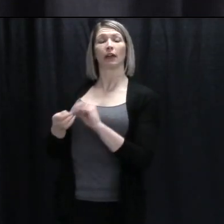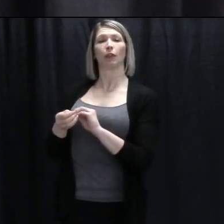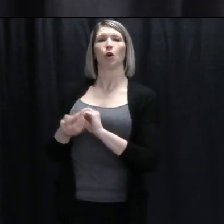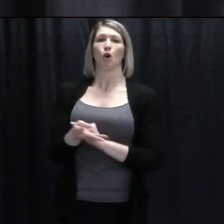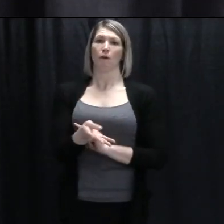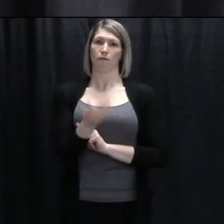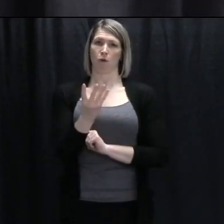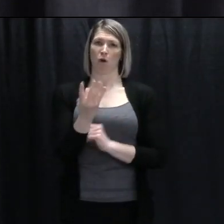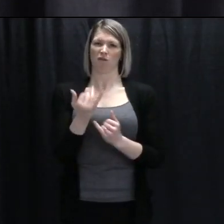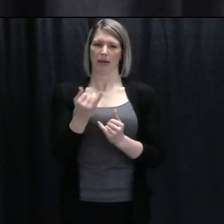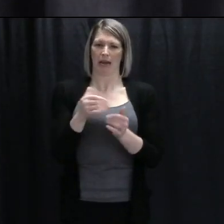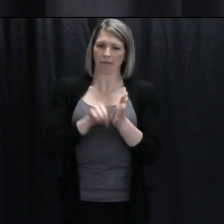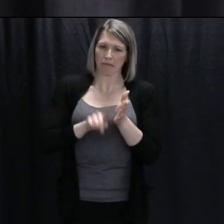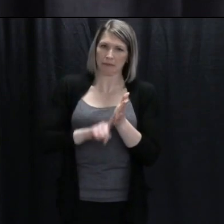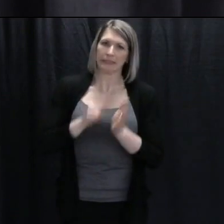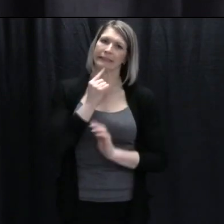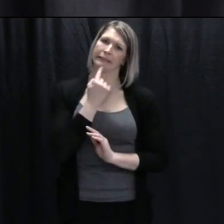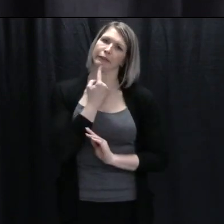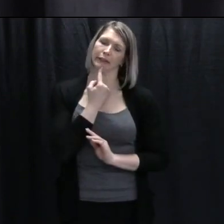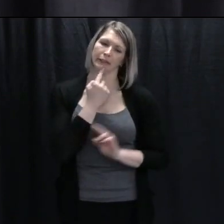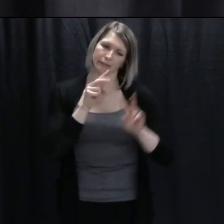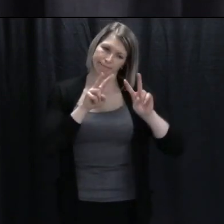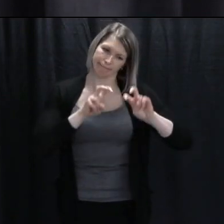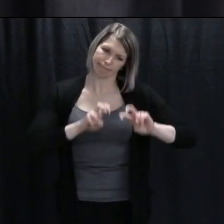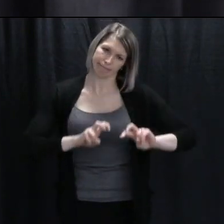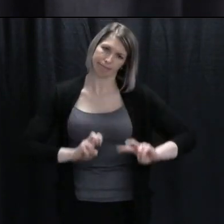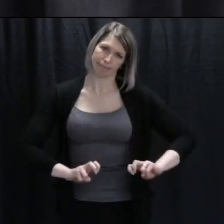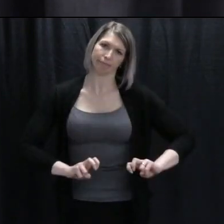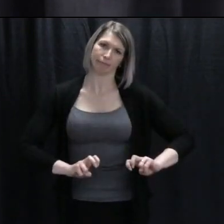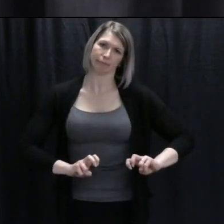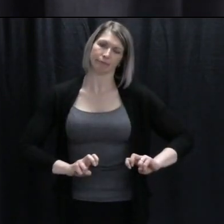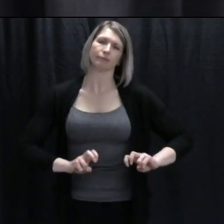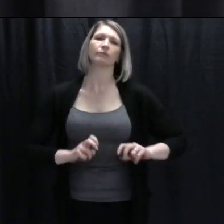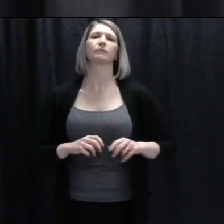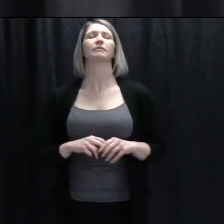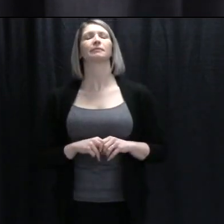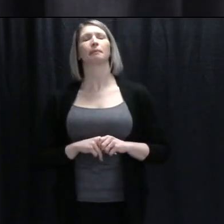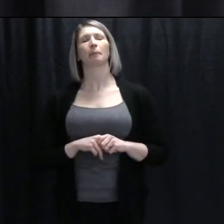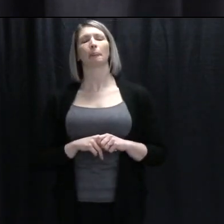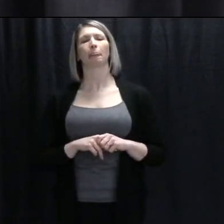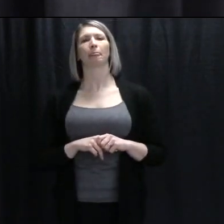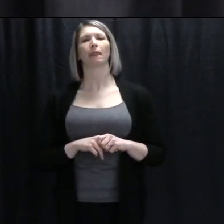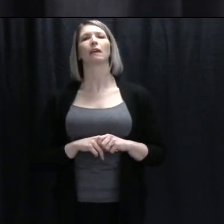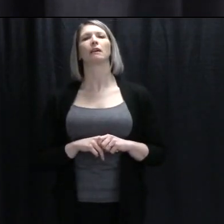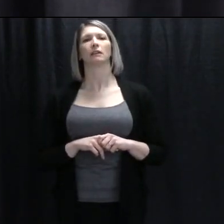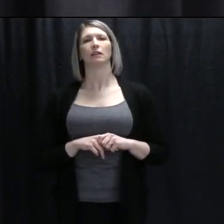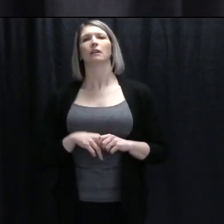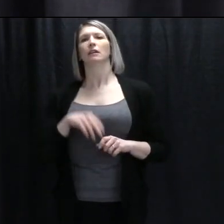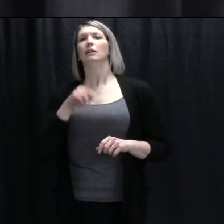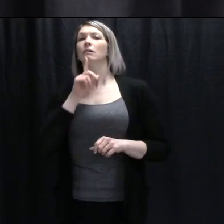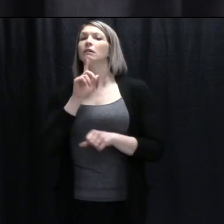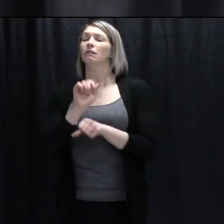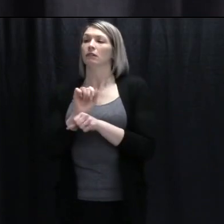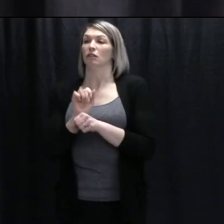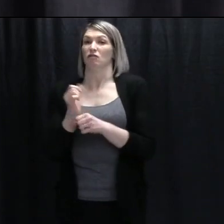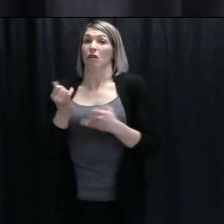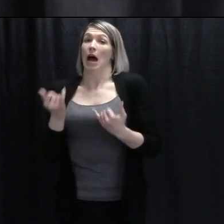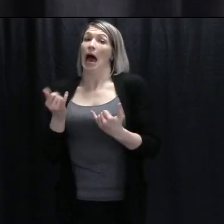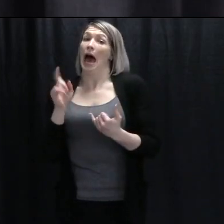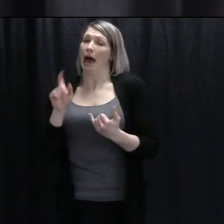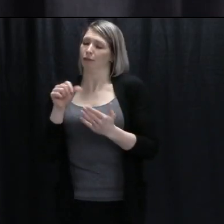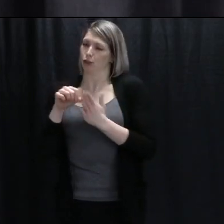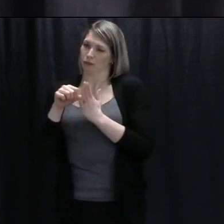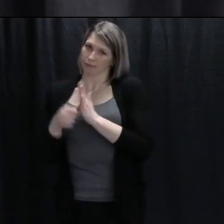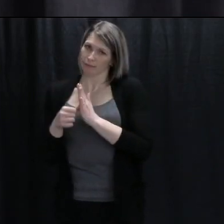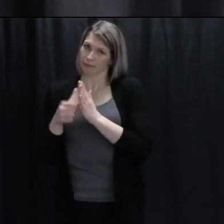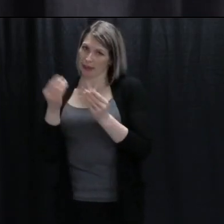or RCMP. I have also been asked by those bodies to emphasize to the public that 911